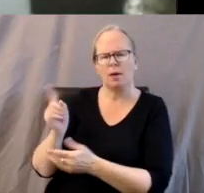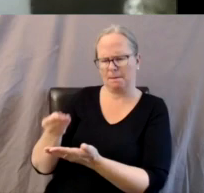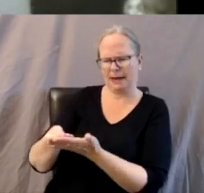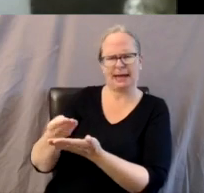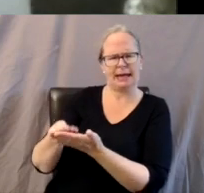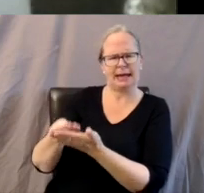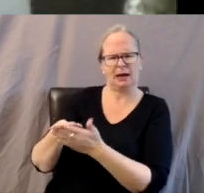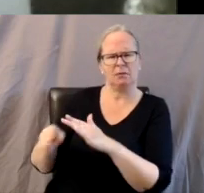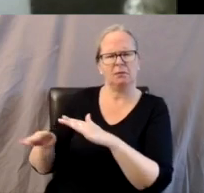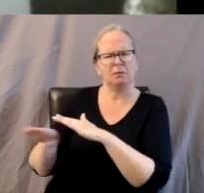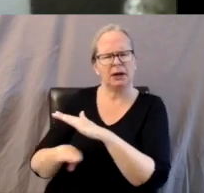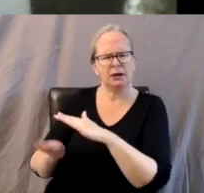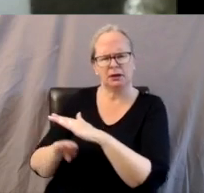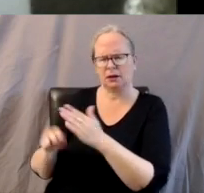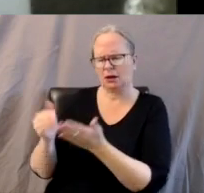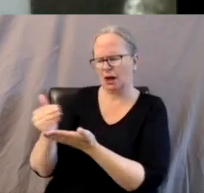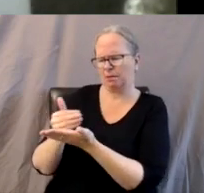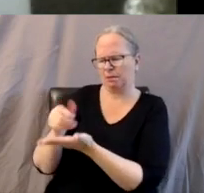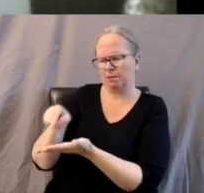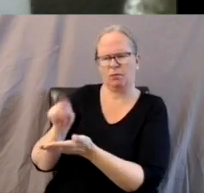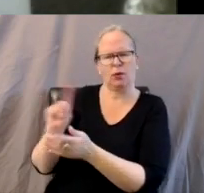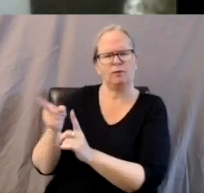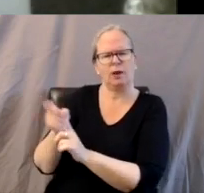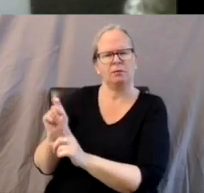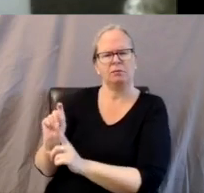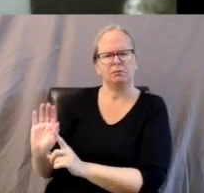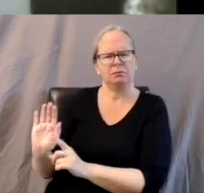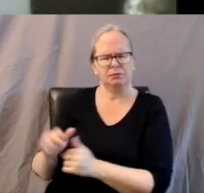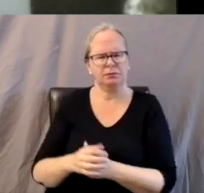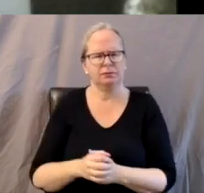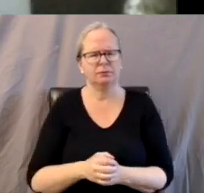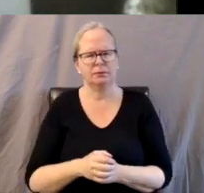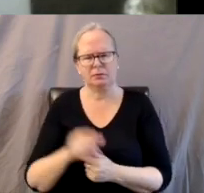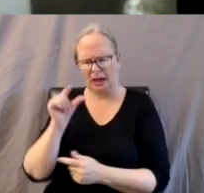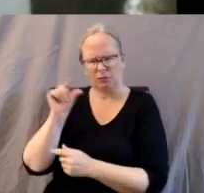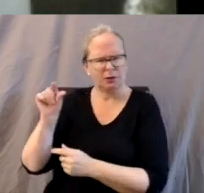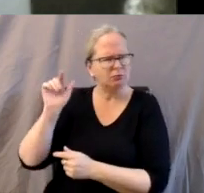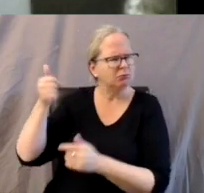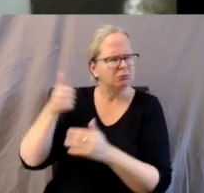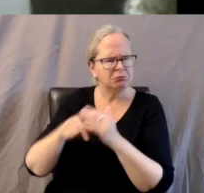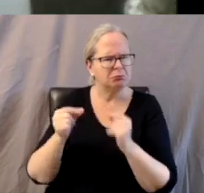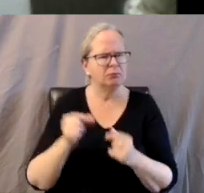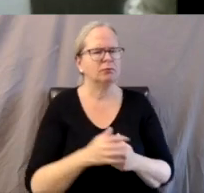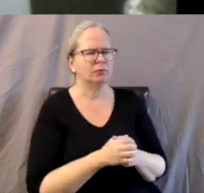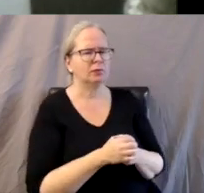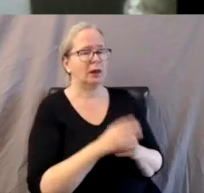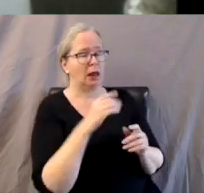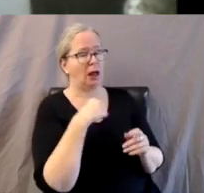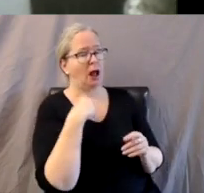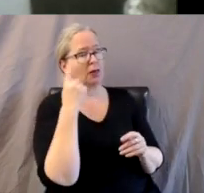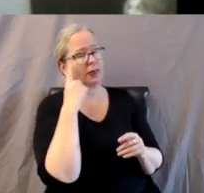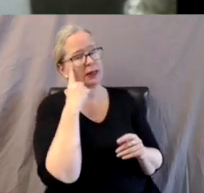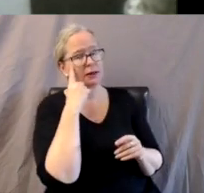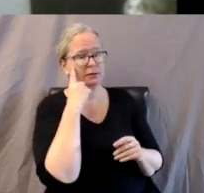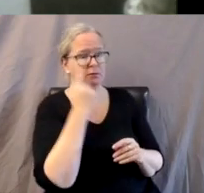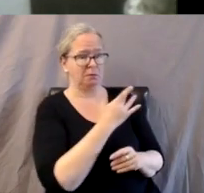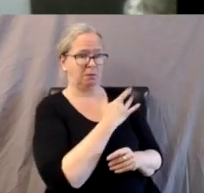three levels: municipal, provincial, and federal.